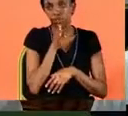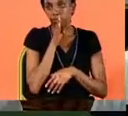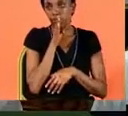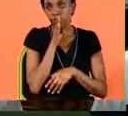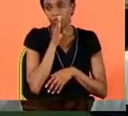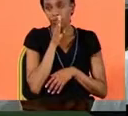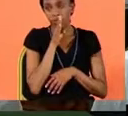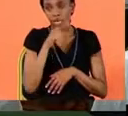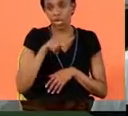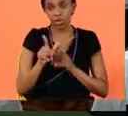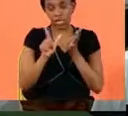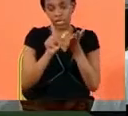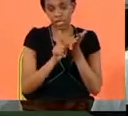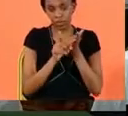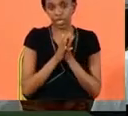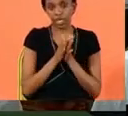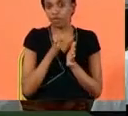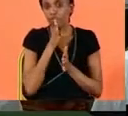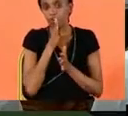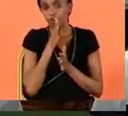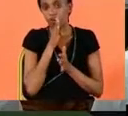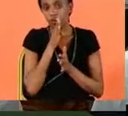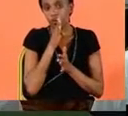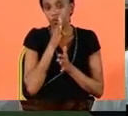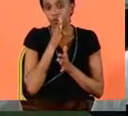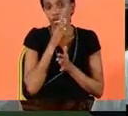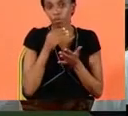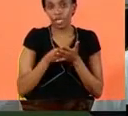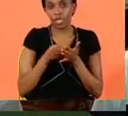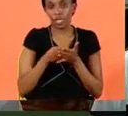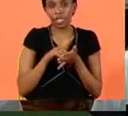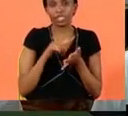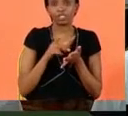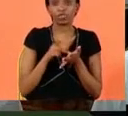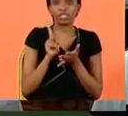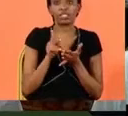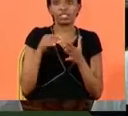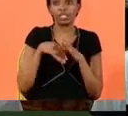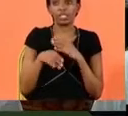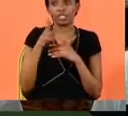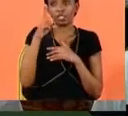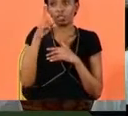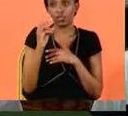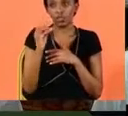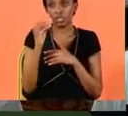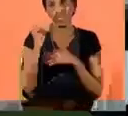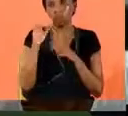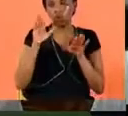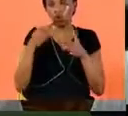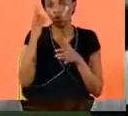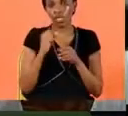a debt, we borrow amounts that will be repaid in 20 or 30